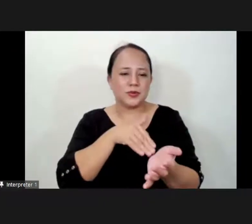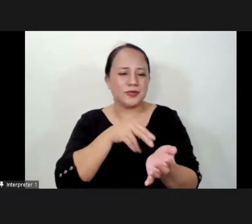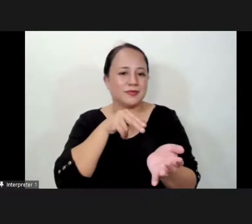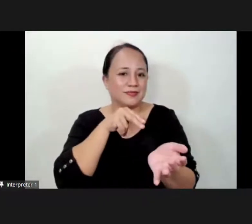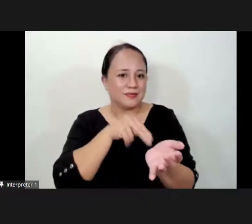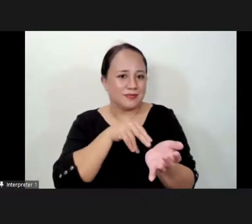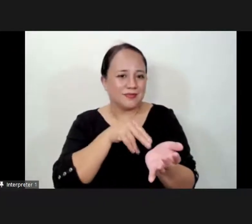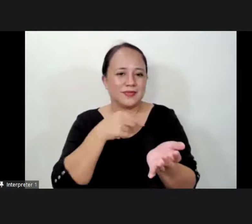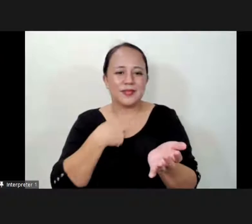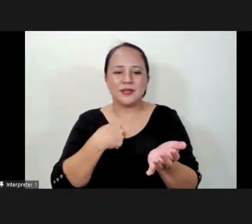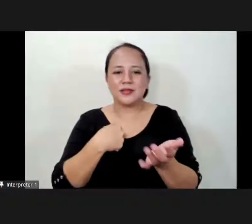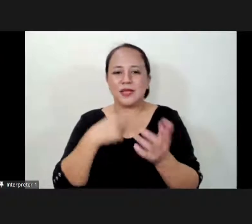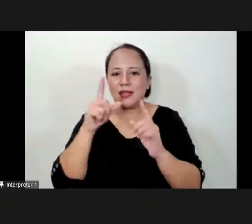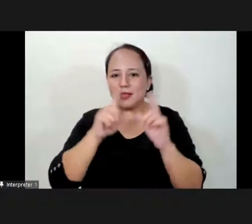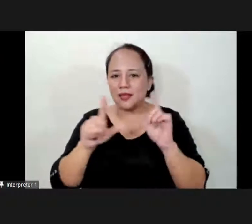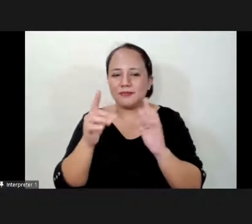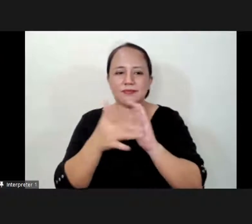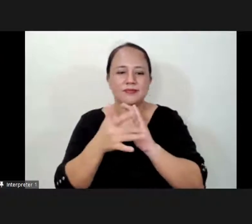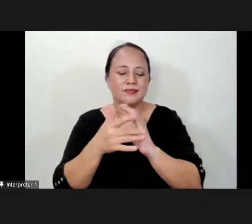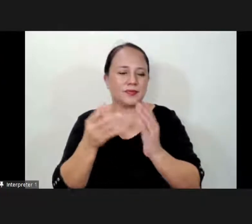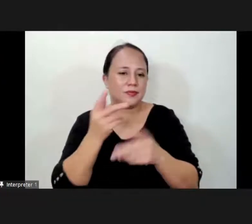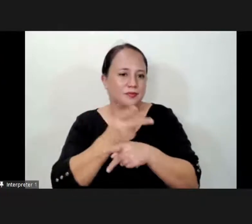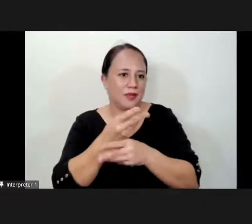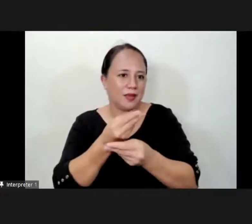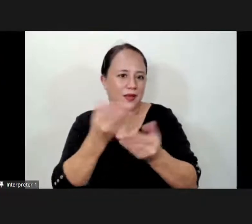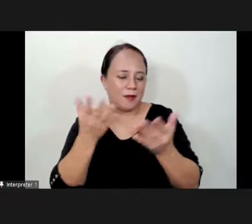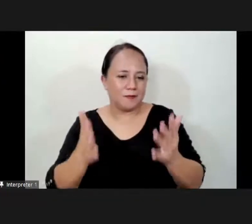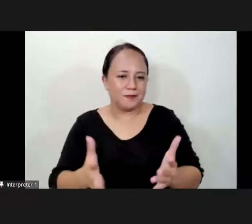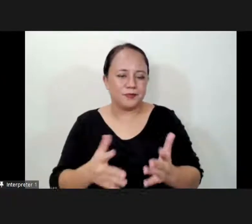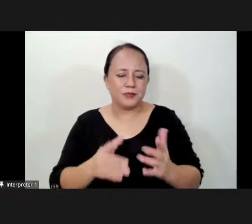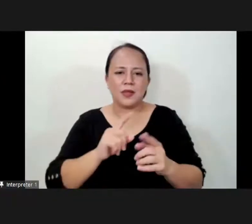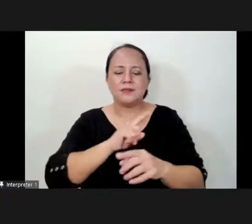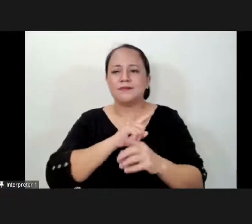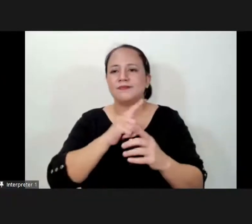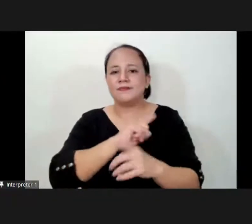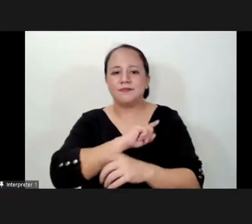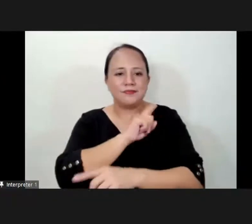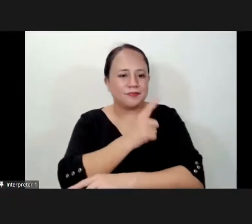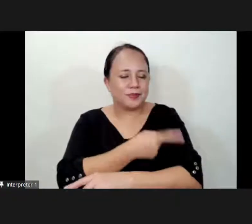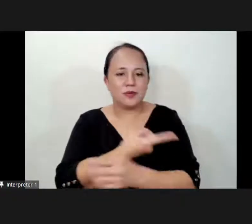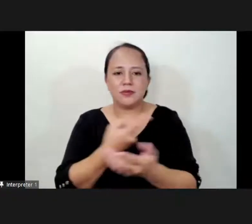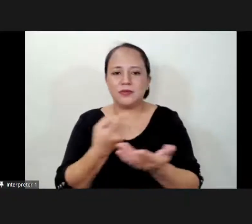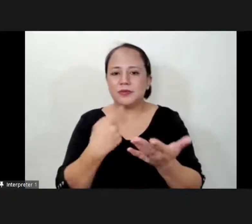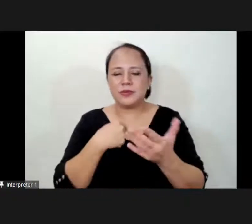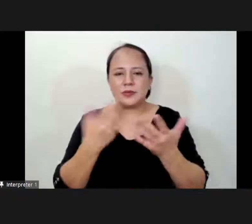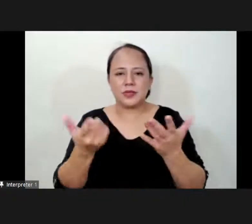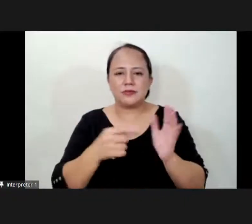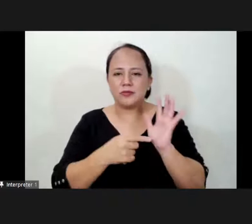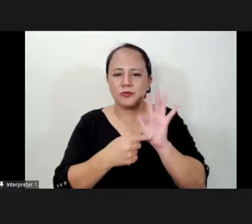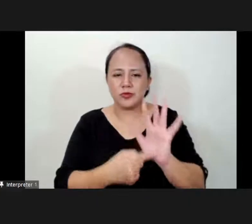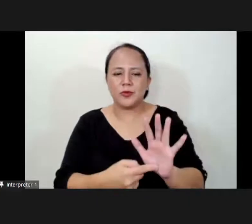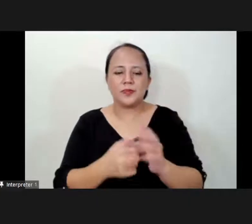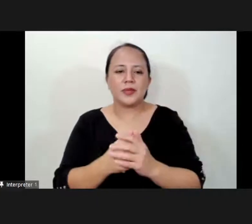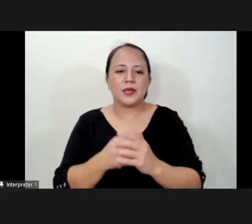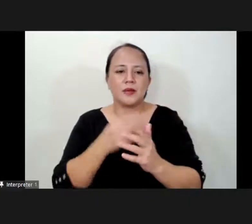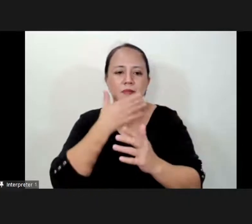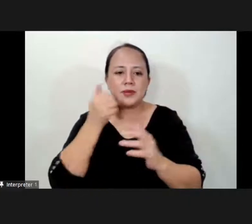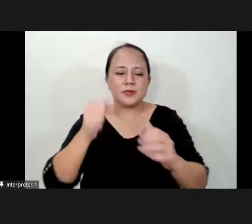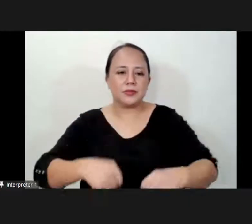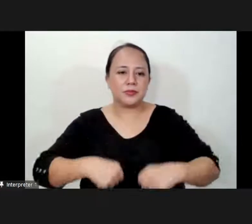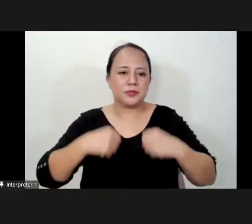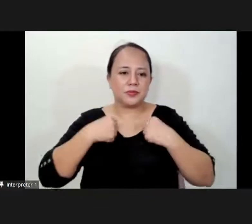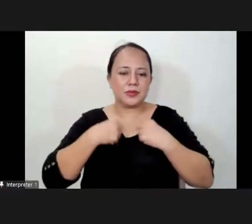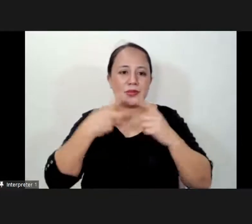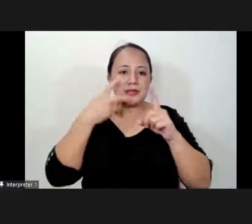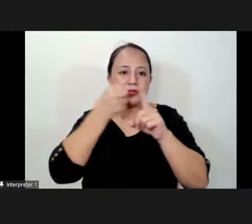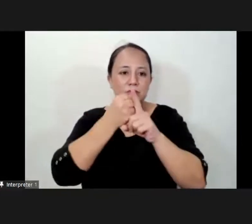nurse, lab technician, or caregiver is. Such a powerful line that provides a great backdrop to the theme, better survival is